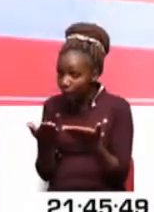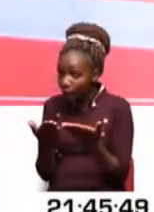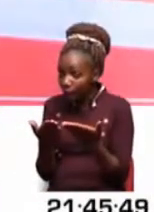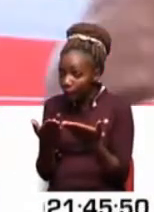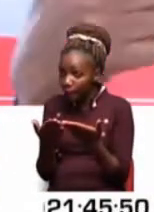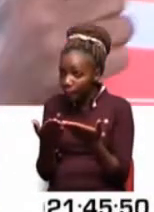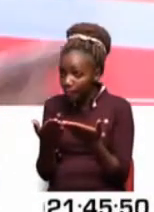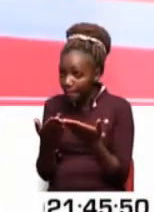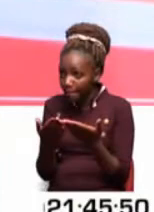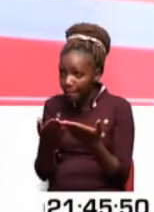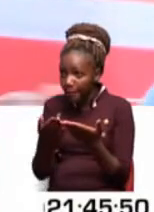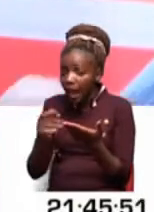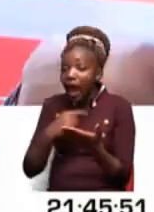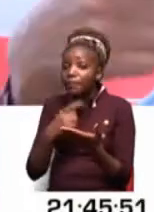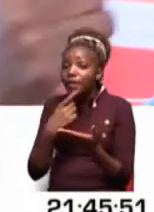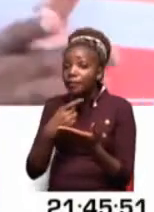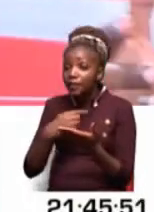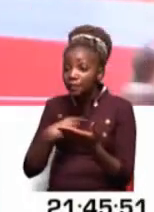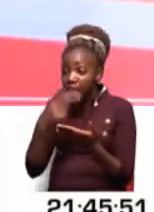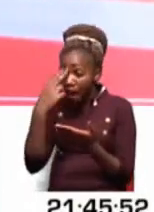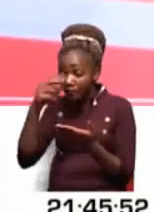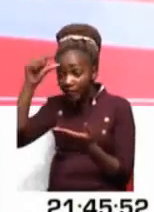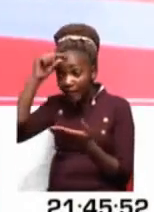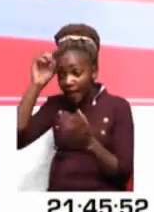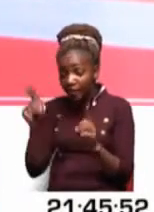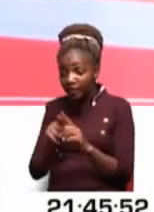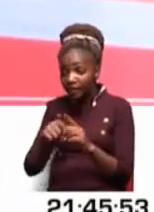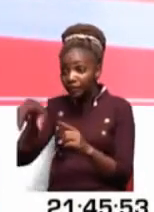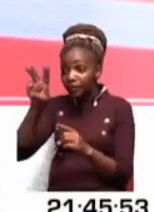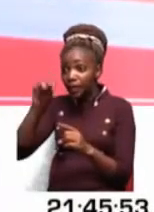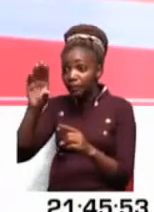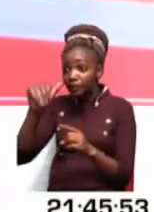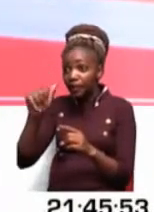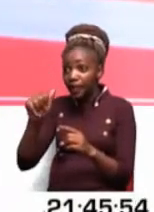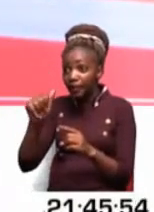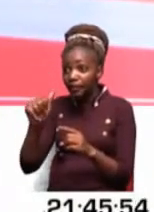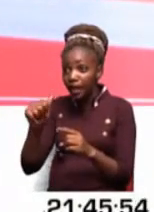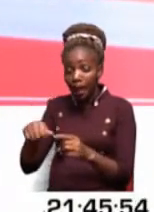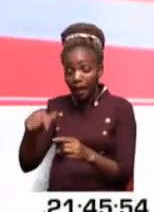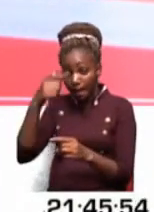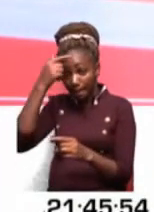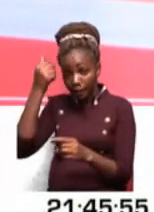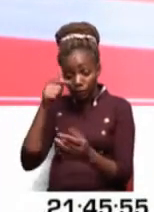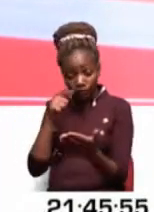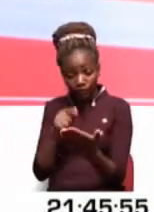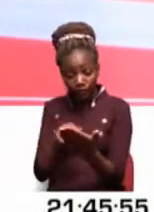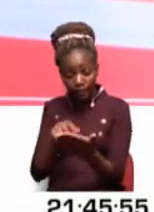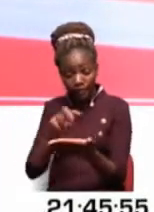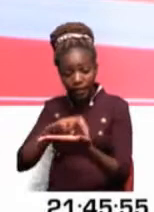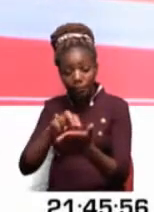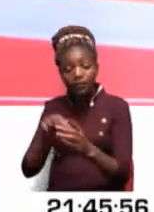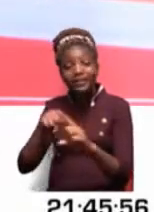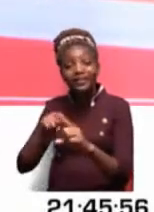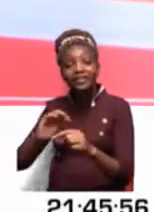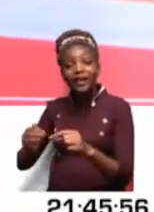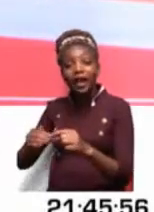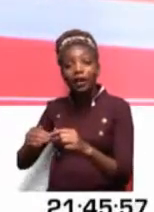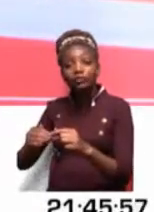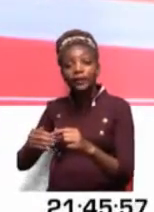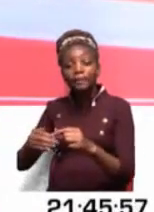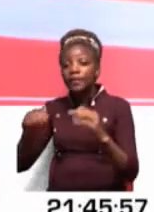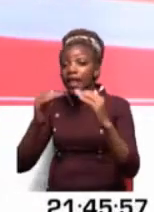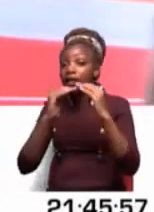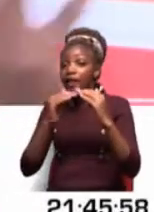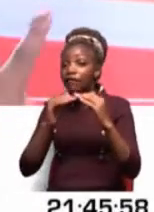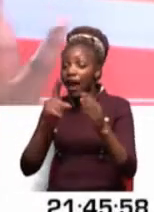I'm saying I have seen some governors, I've seen some MCAs, because again, this is a docket within the county government, but mm-hmm. the national government must come in.